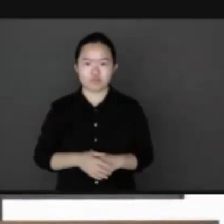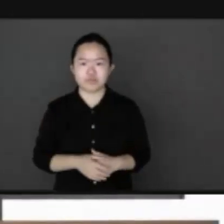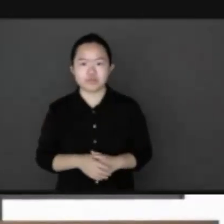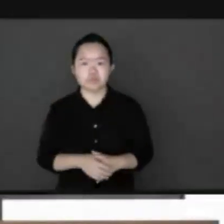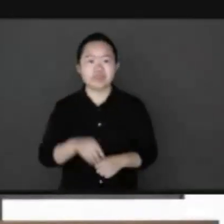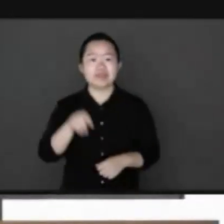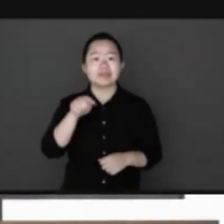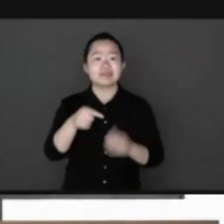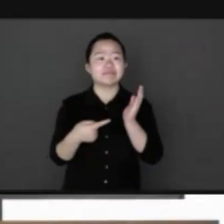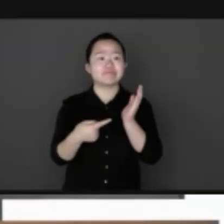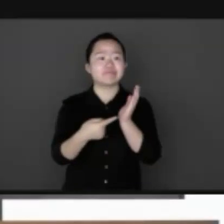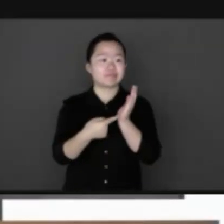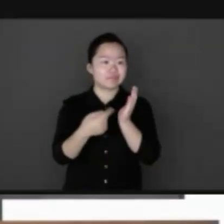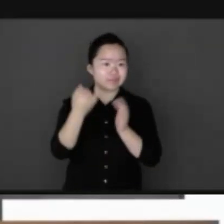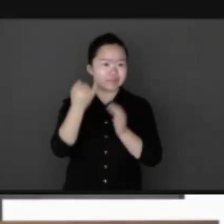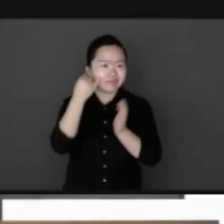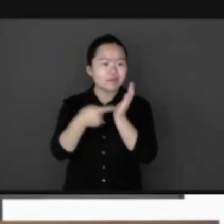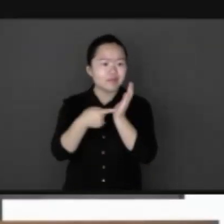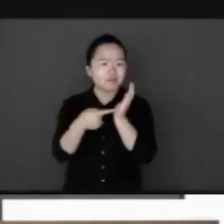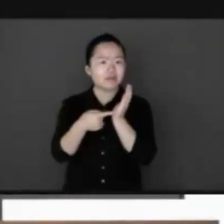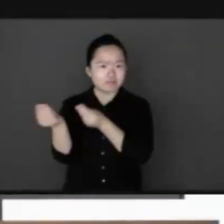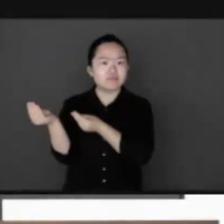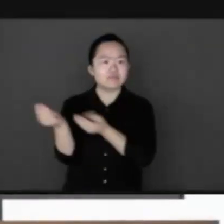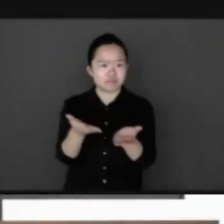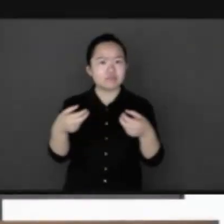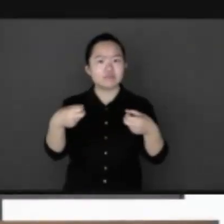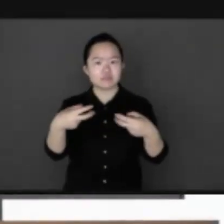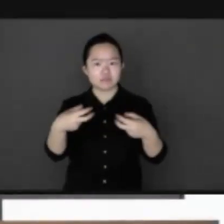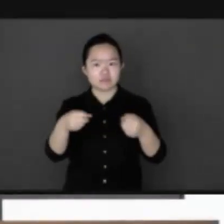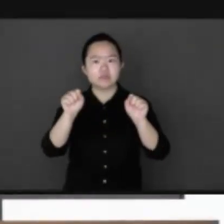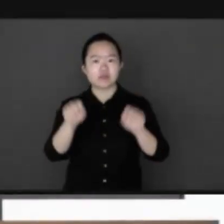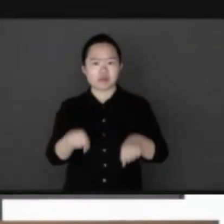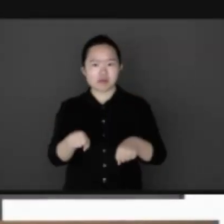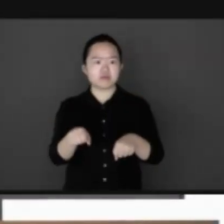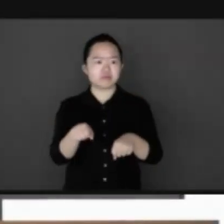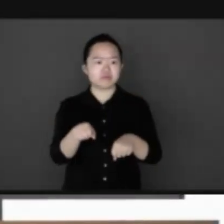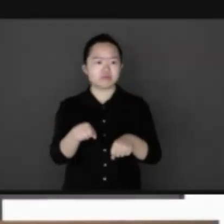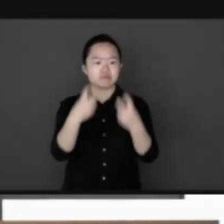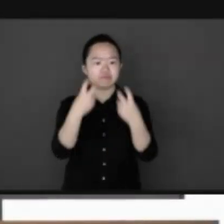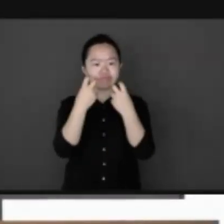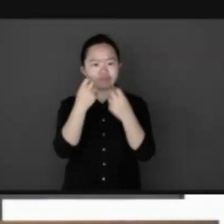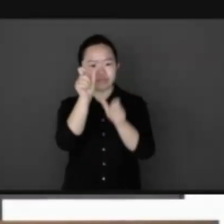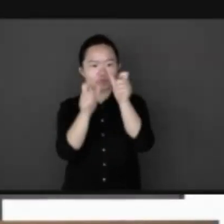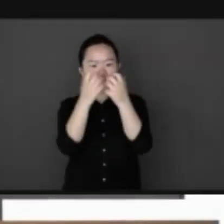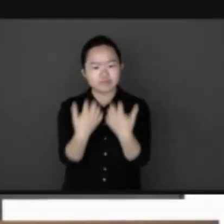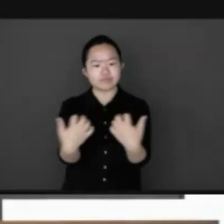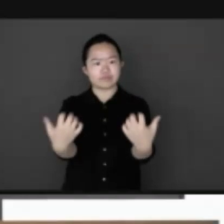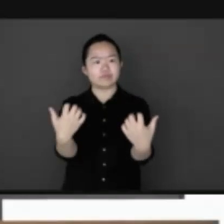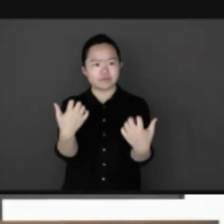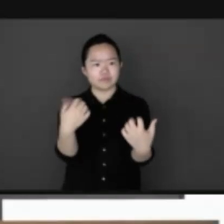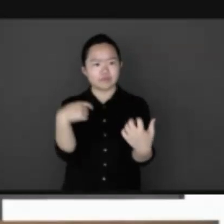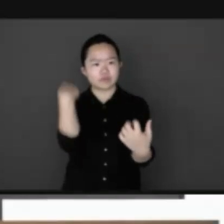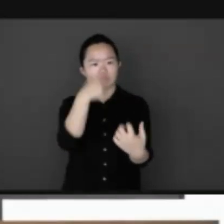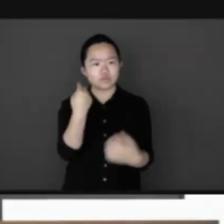captions to individual requirements, so users can change that. Unless captions are so-called